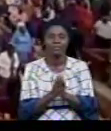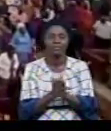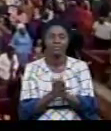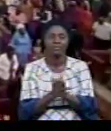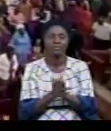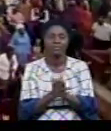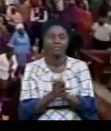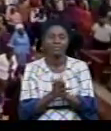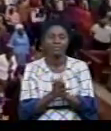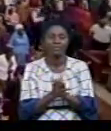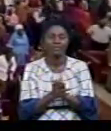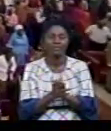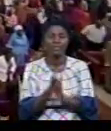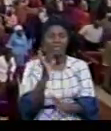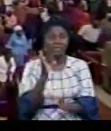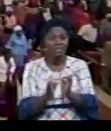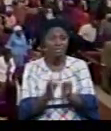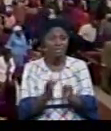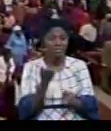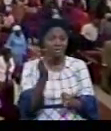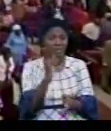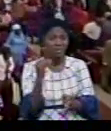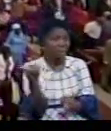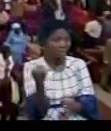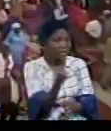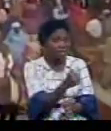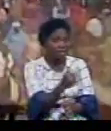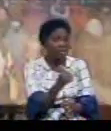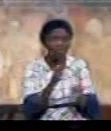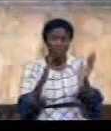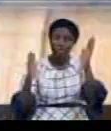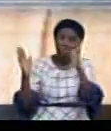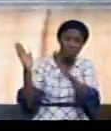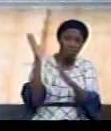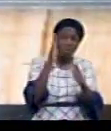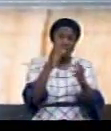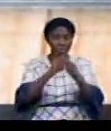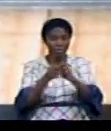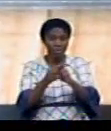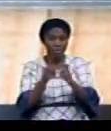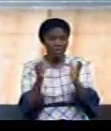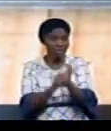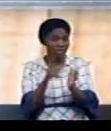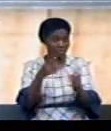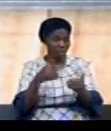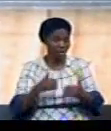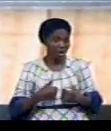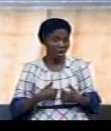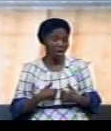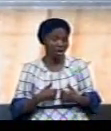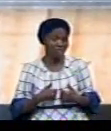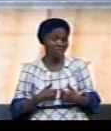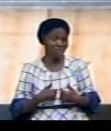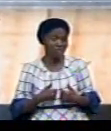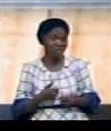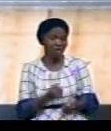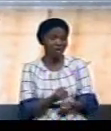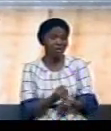If there's any storm you brought on yourself, like Jonah,